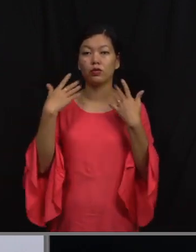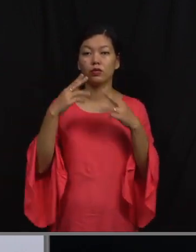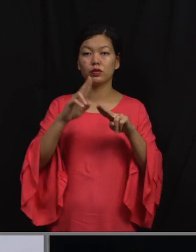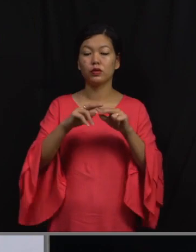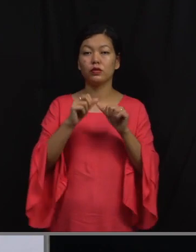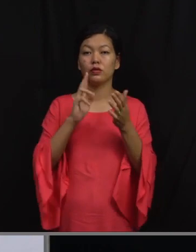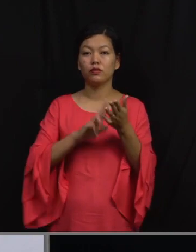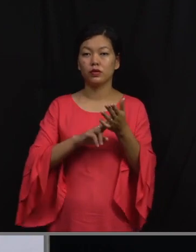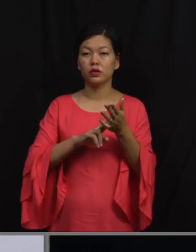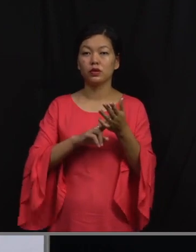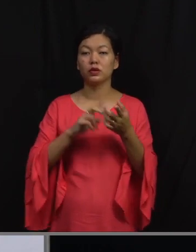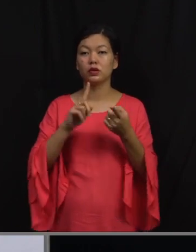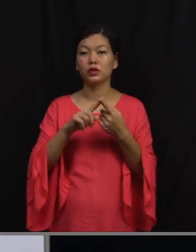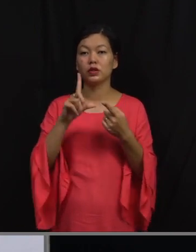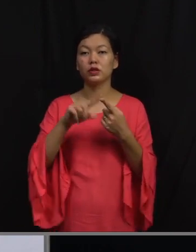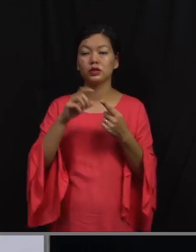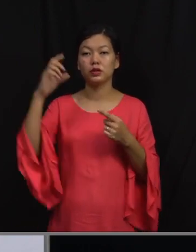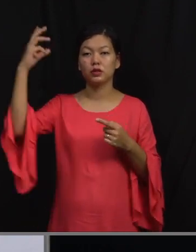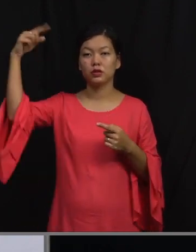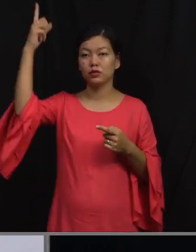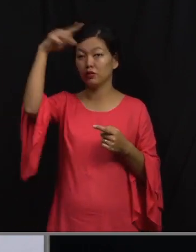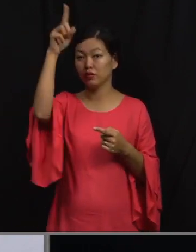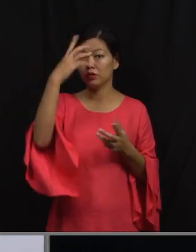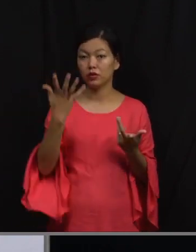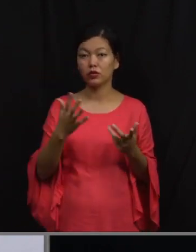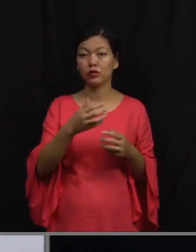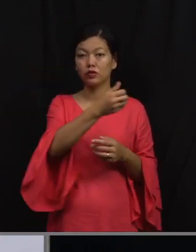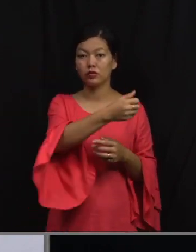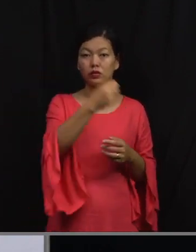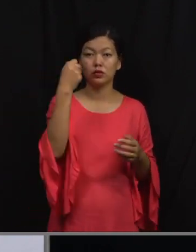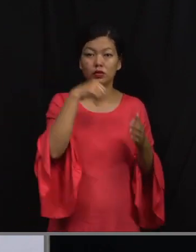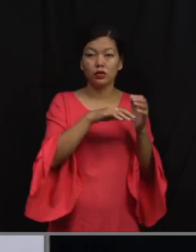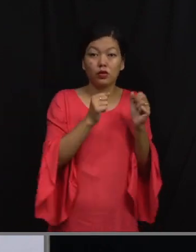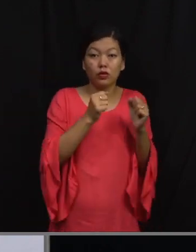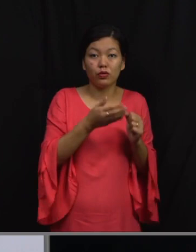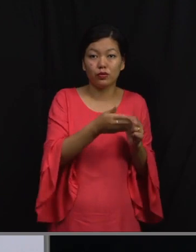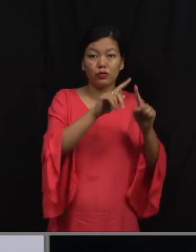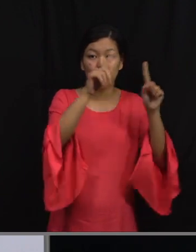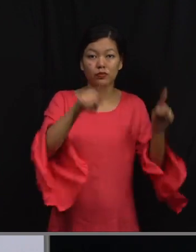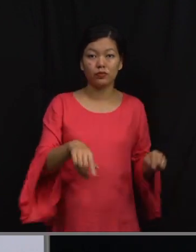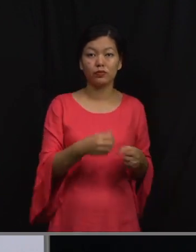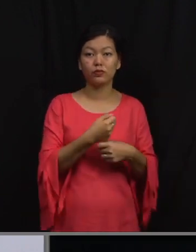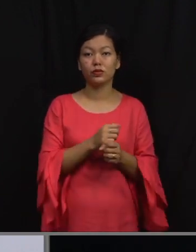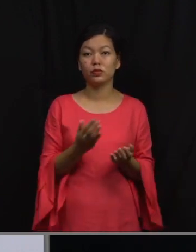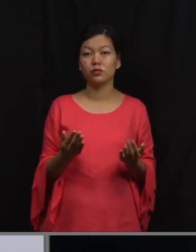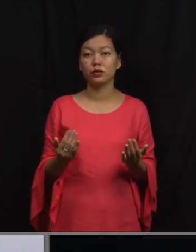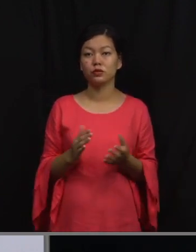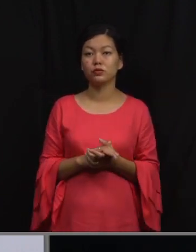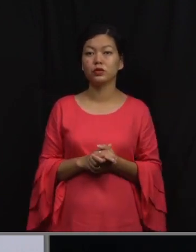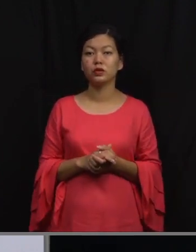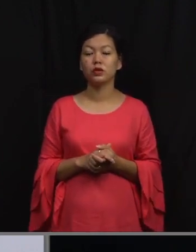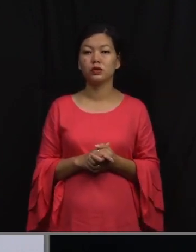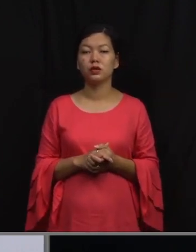fan. We can design refrigerator, right? We can design what? Refrigerator. And from the